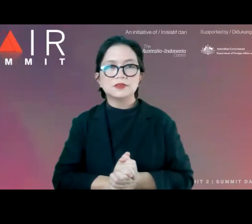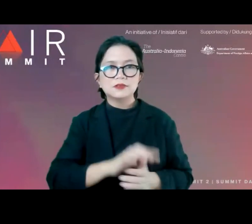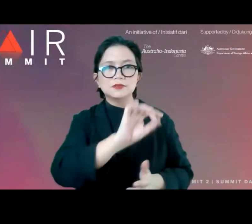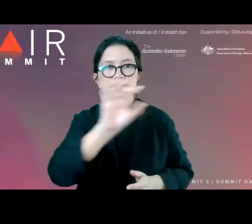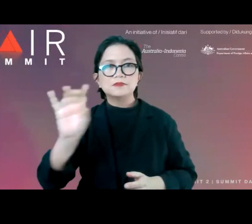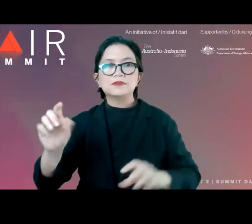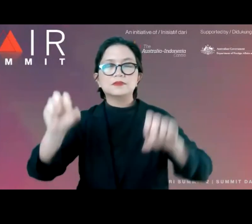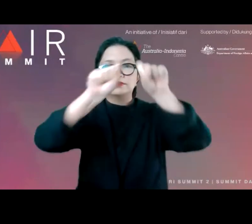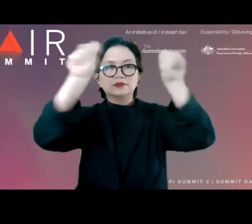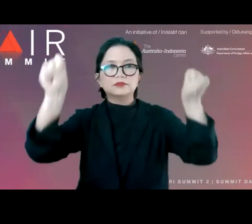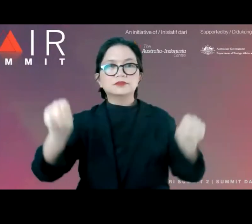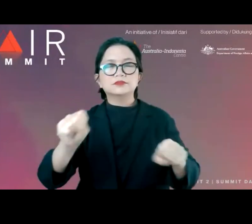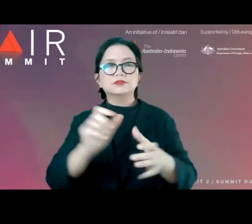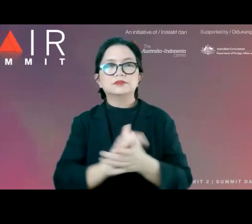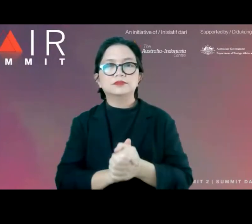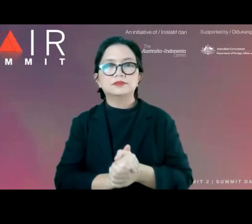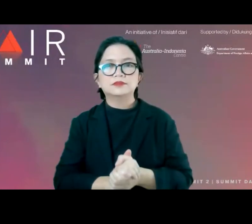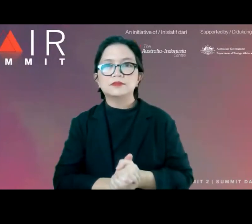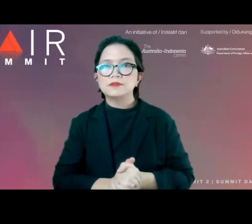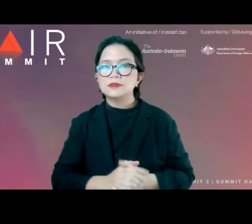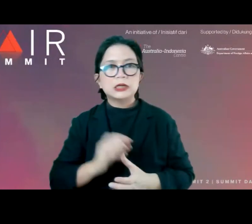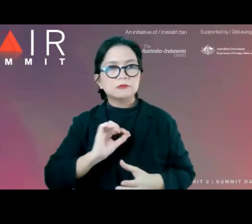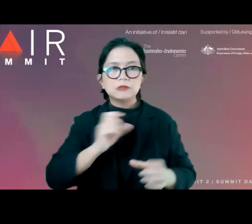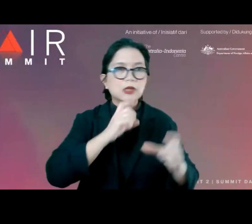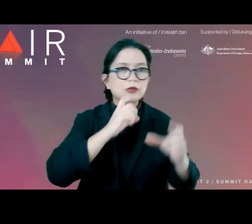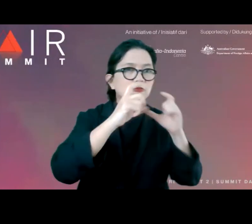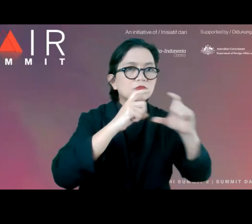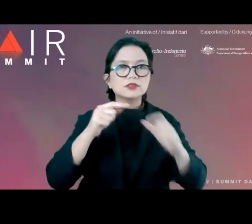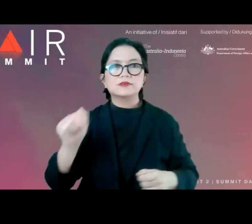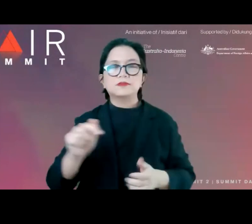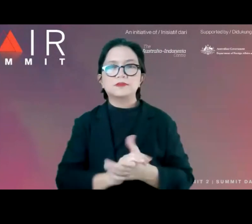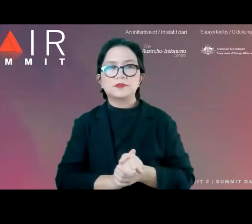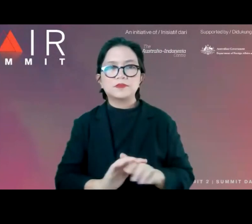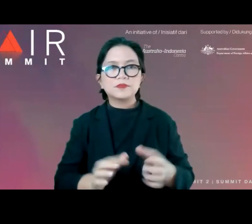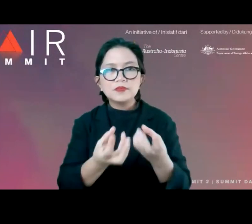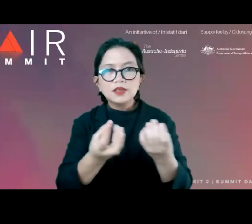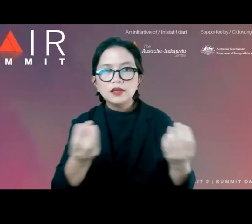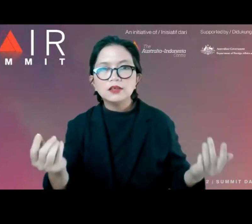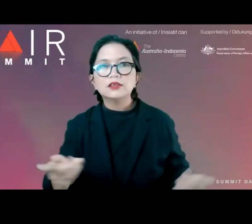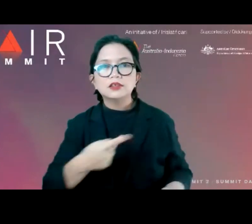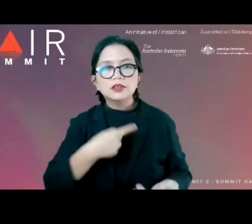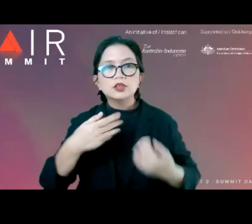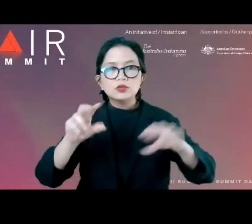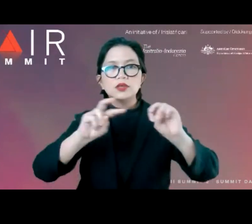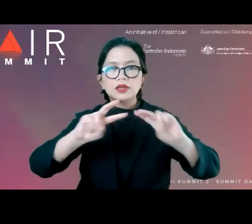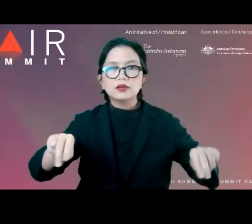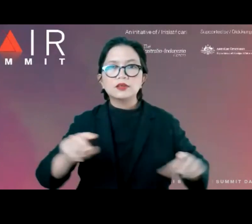with each other. Some of our own work that we have done in the Australia-Indonesia partnership has